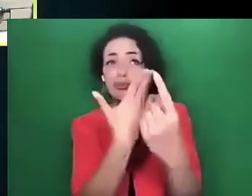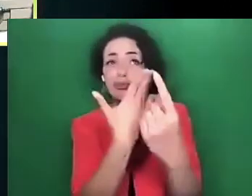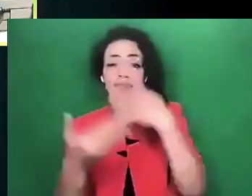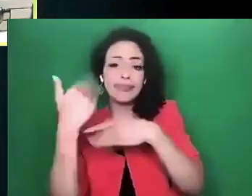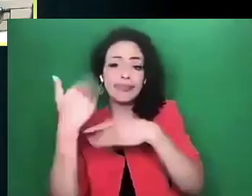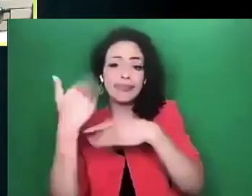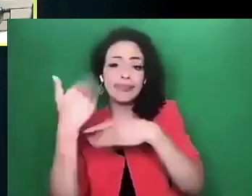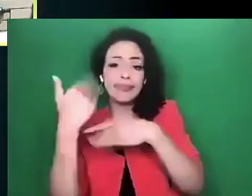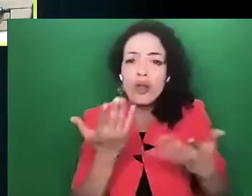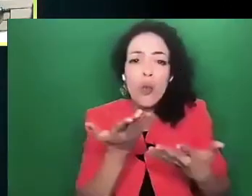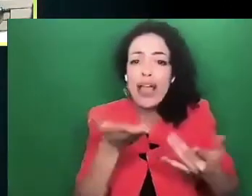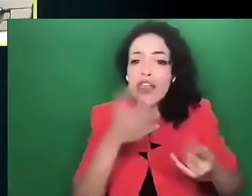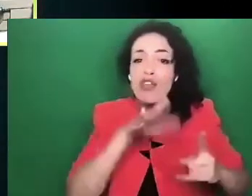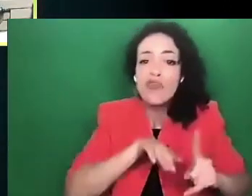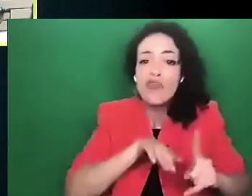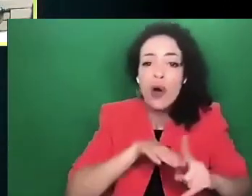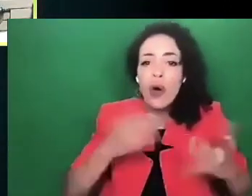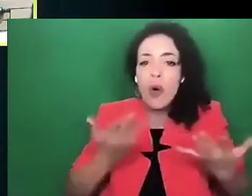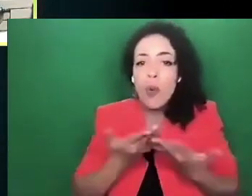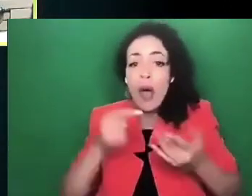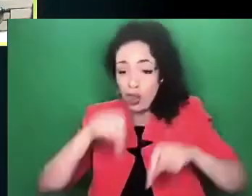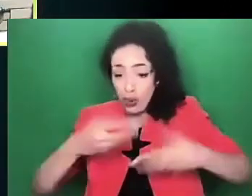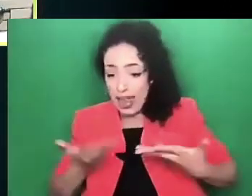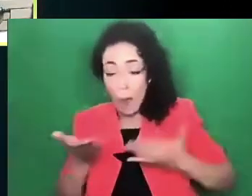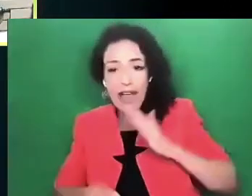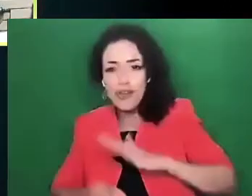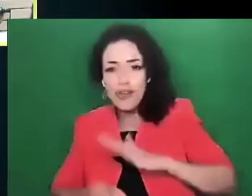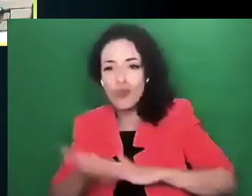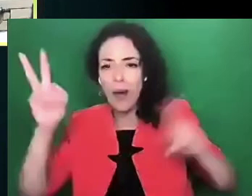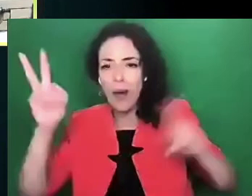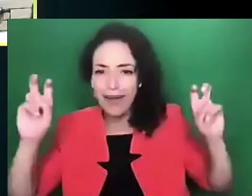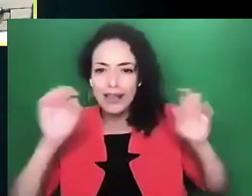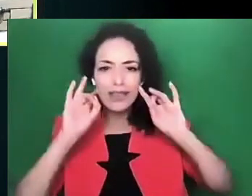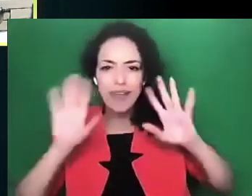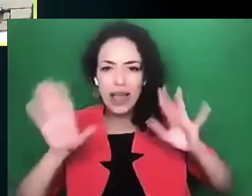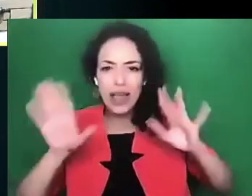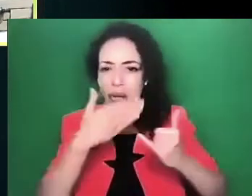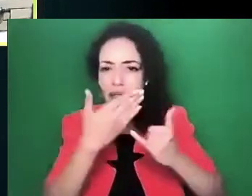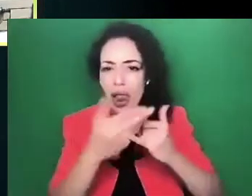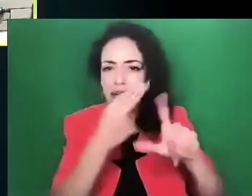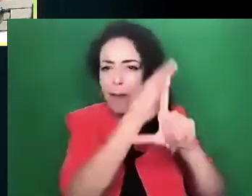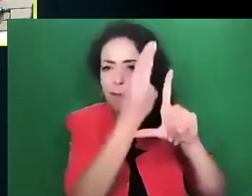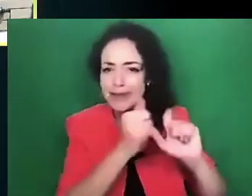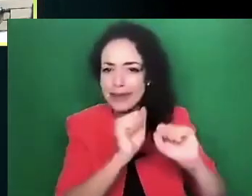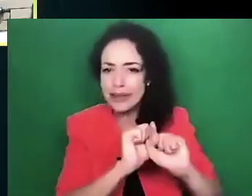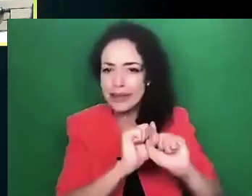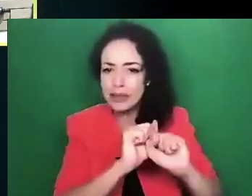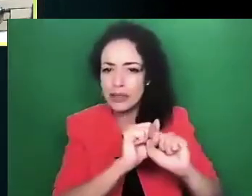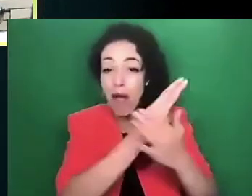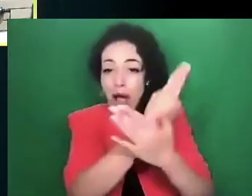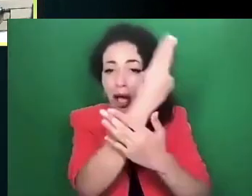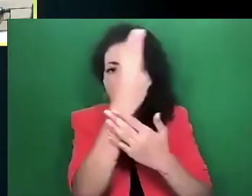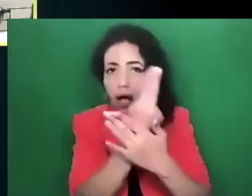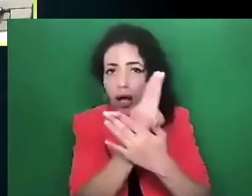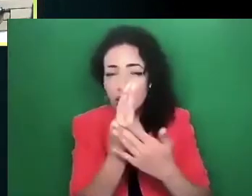in his famous last painting. So, art has to do with with the understanding of precisely